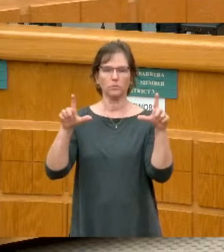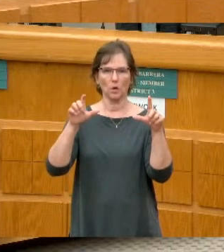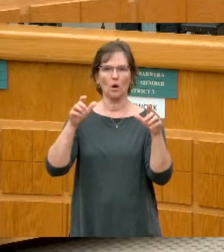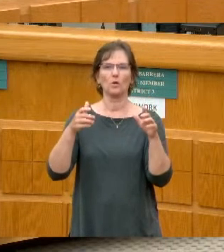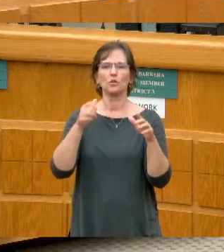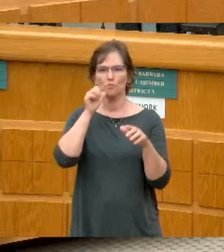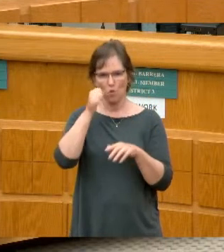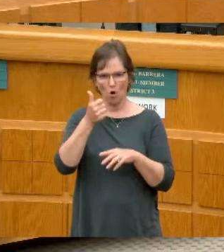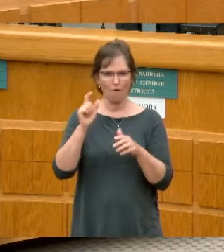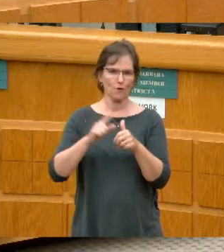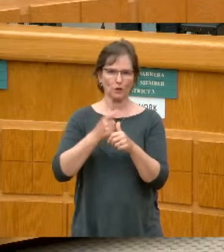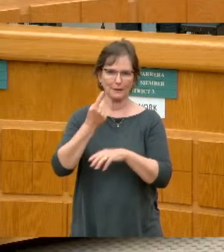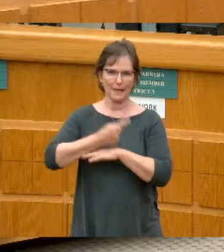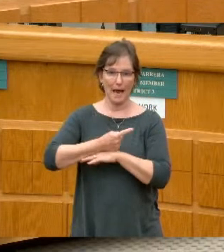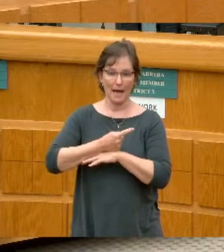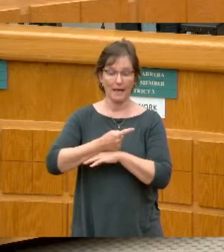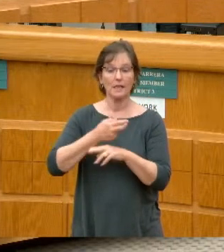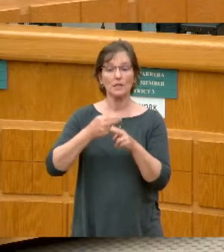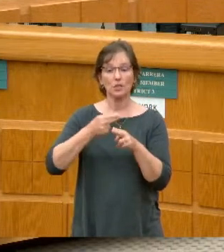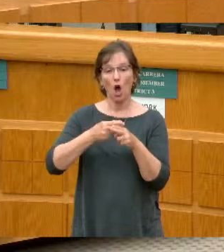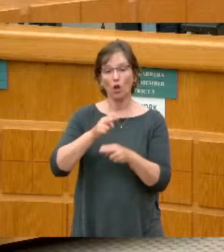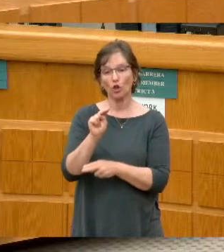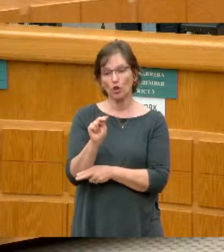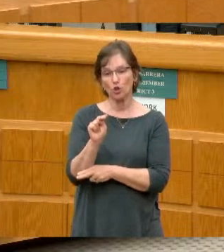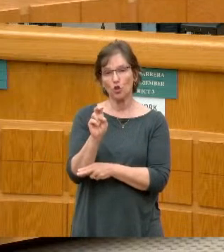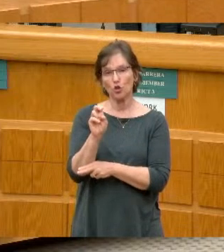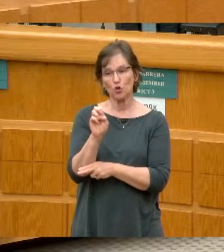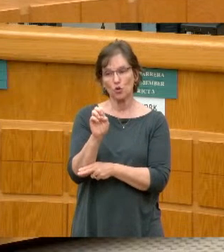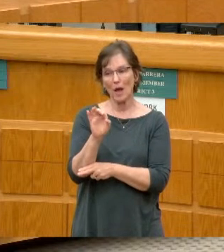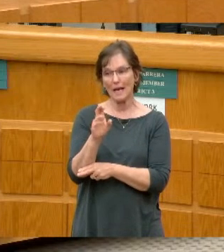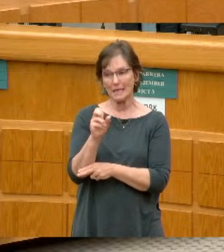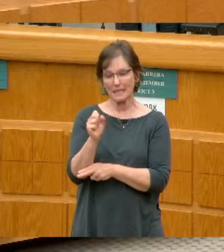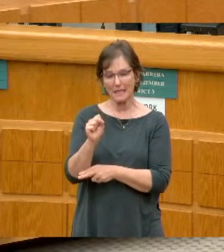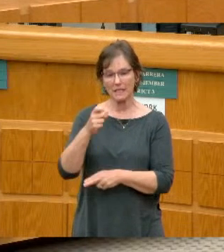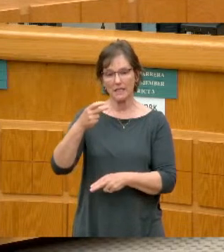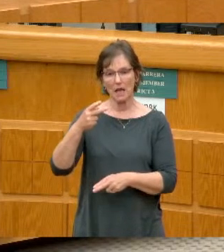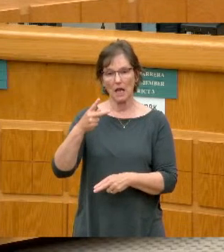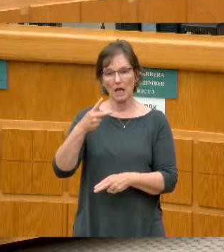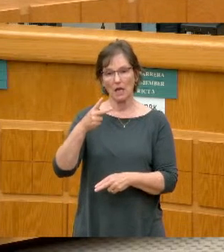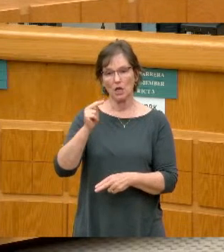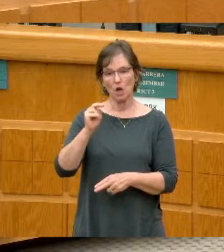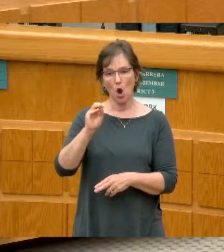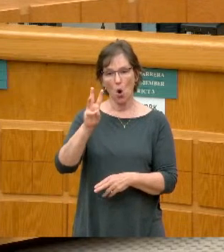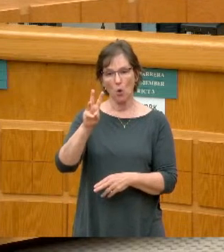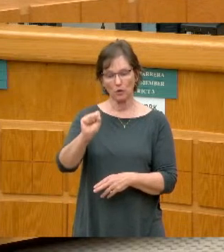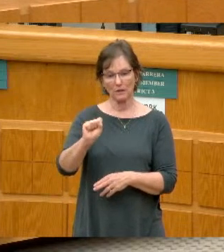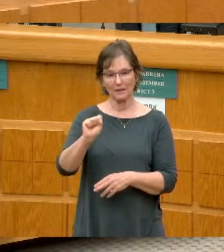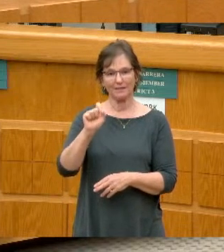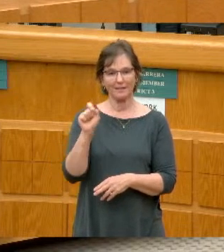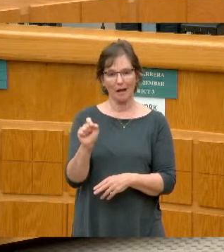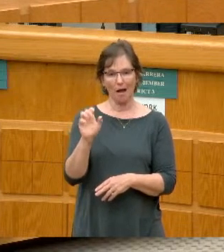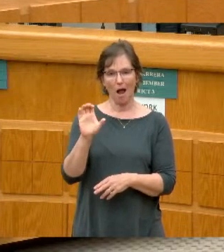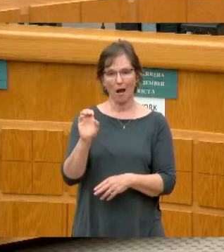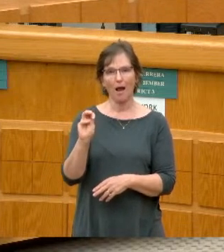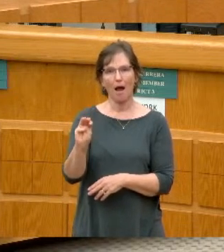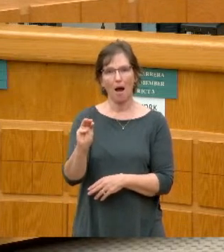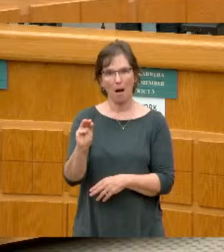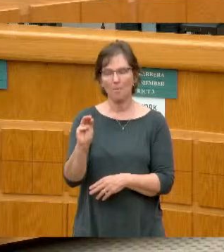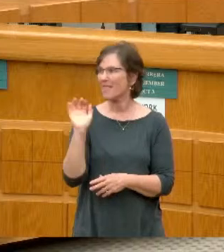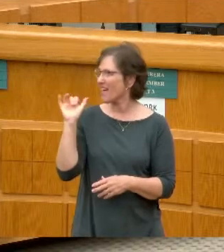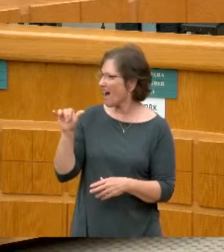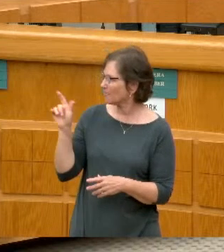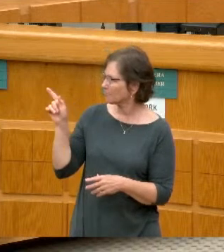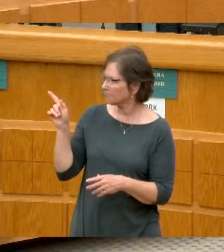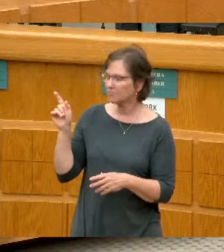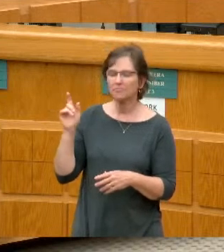message for this important time. In order to back all of this up, check out our brand new website, which goes live